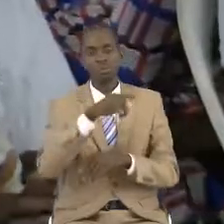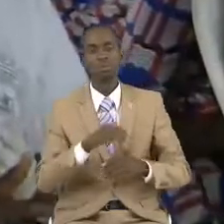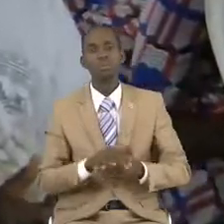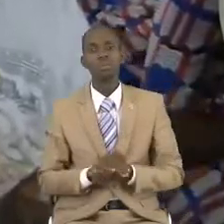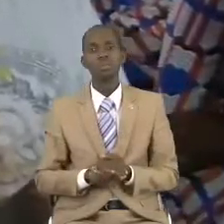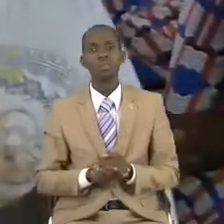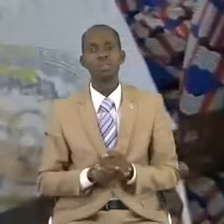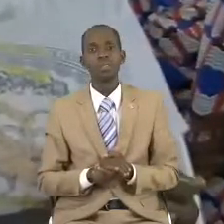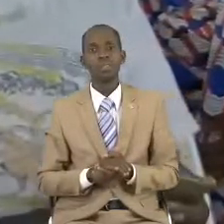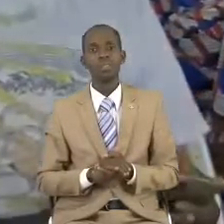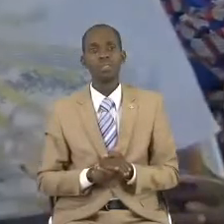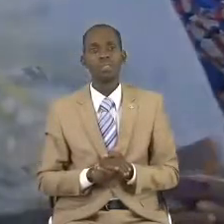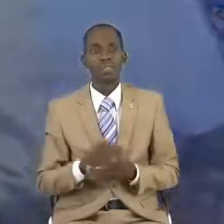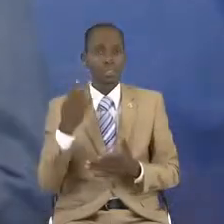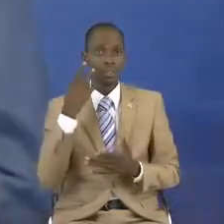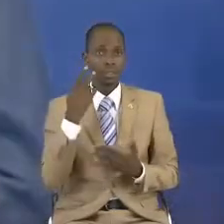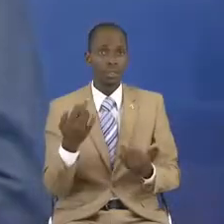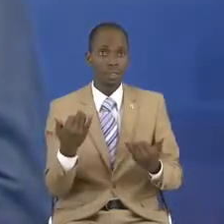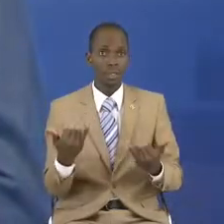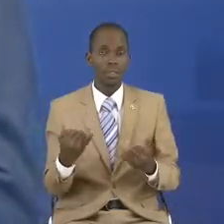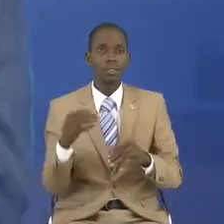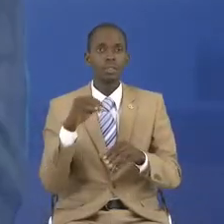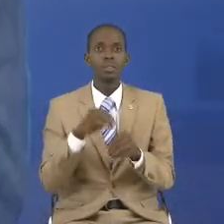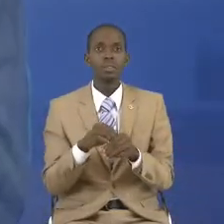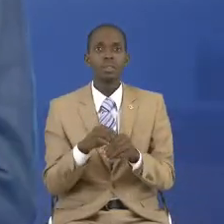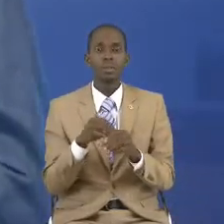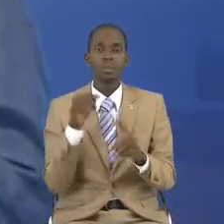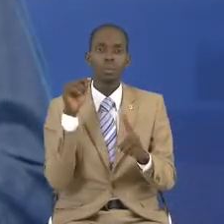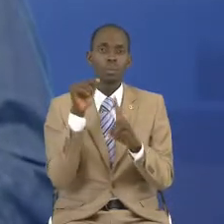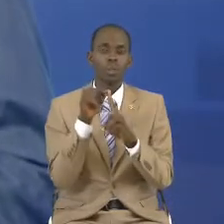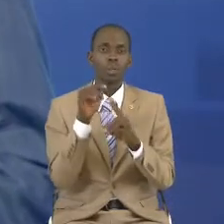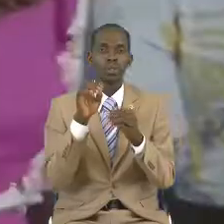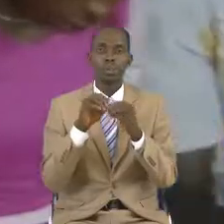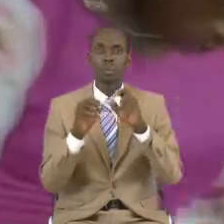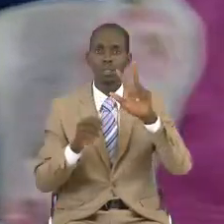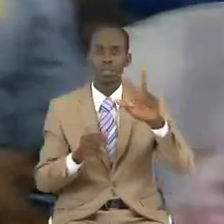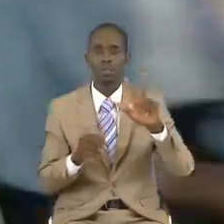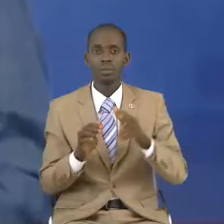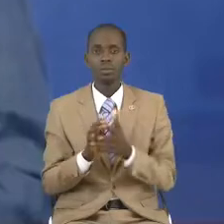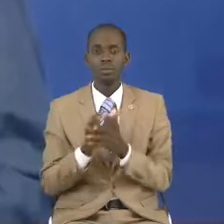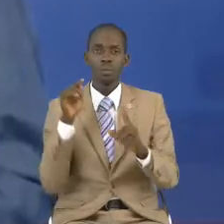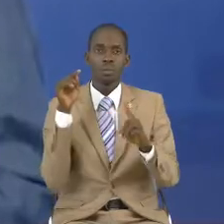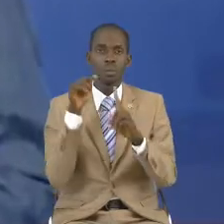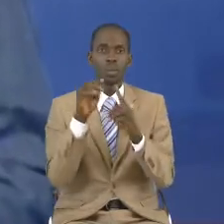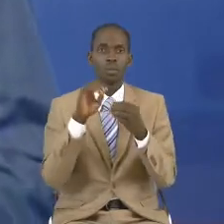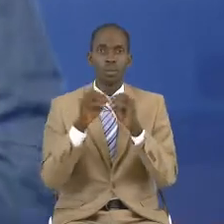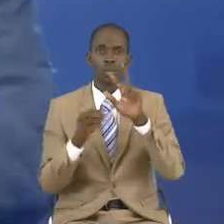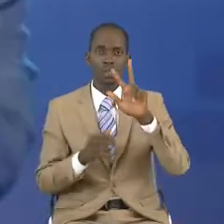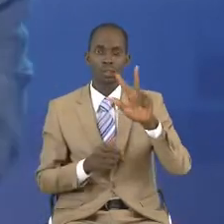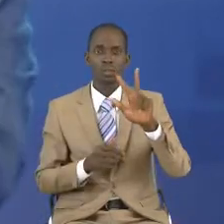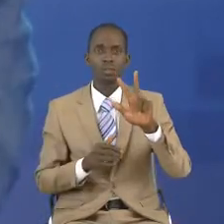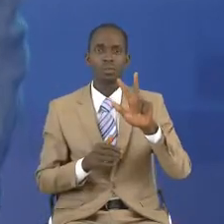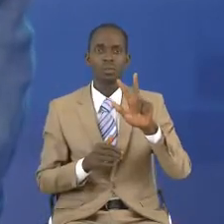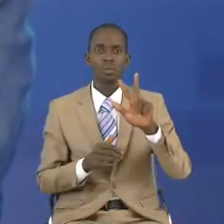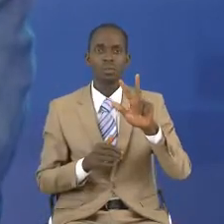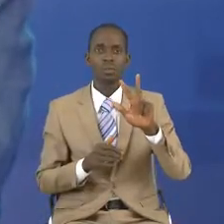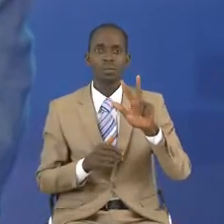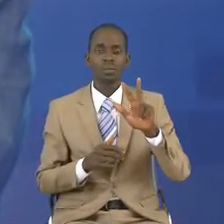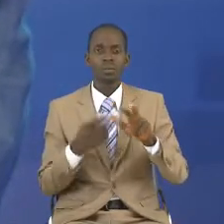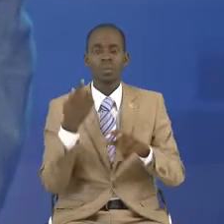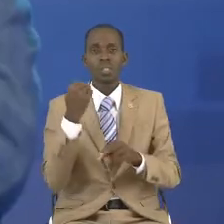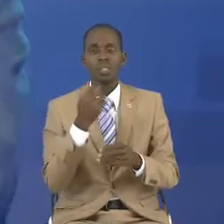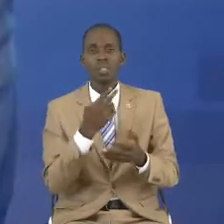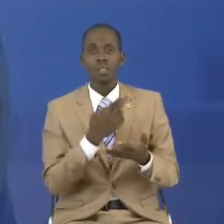let's look at it now we're looking at point number three point number three the restoration